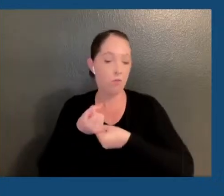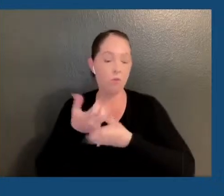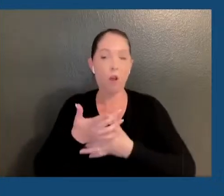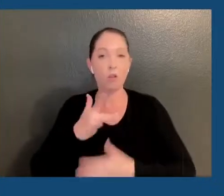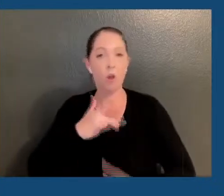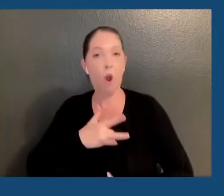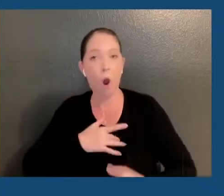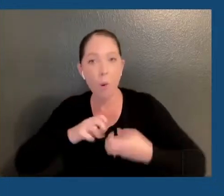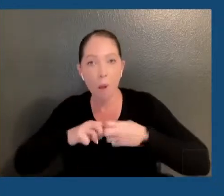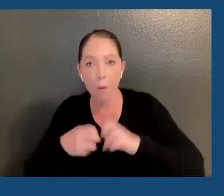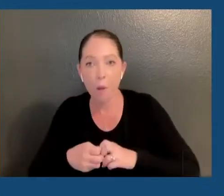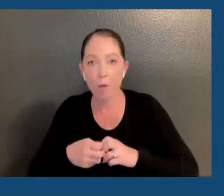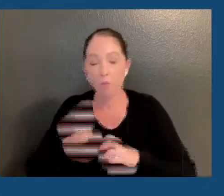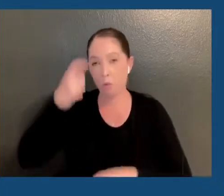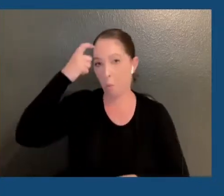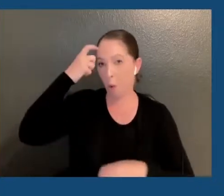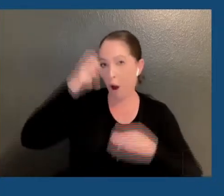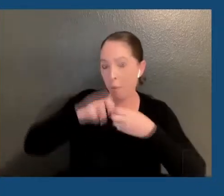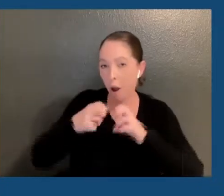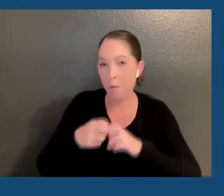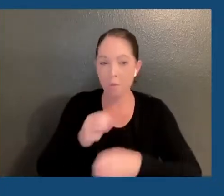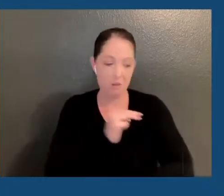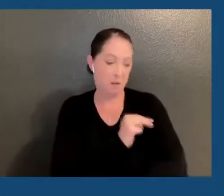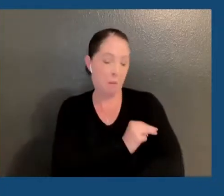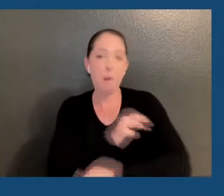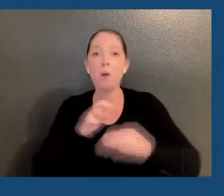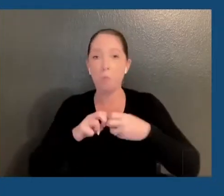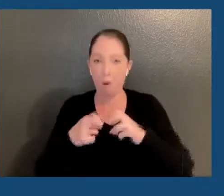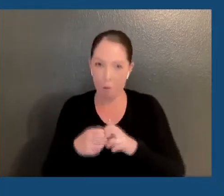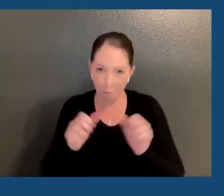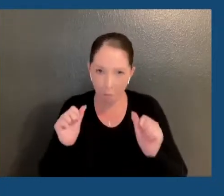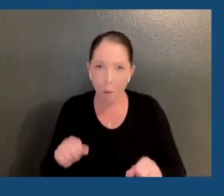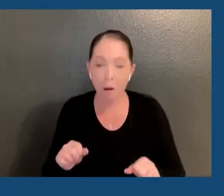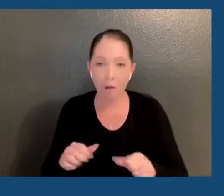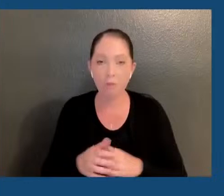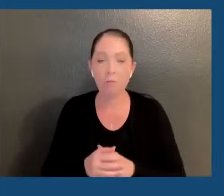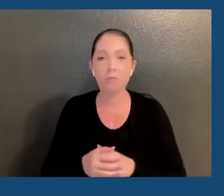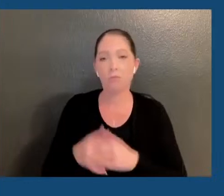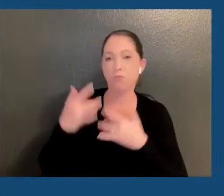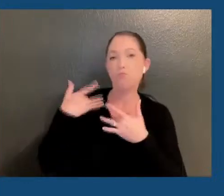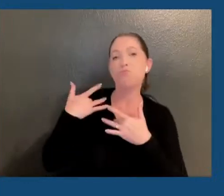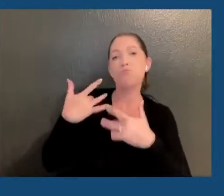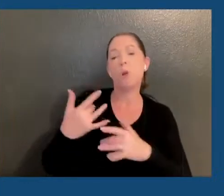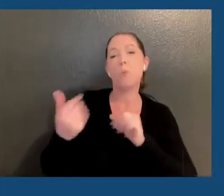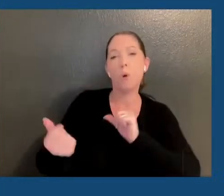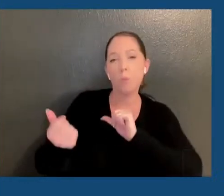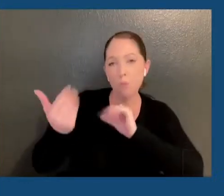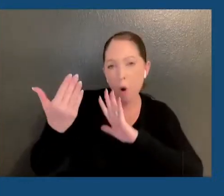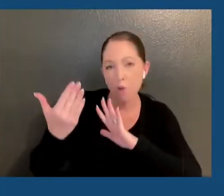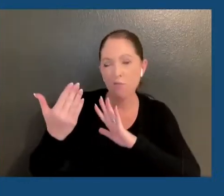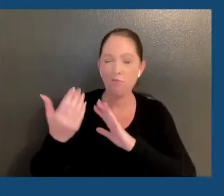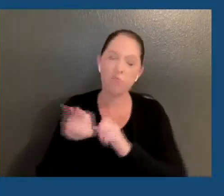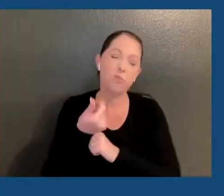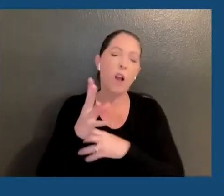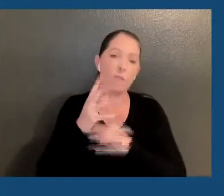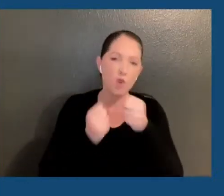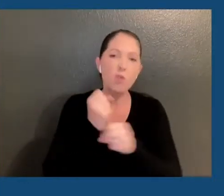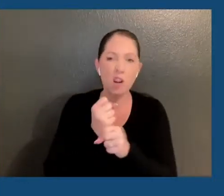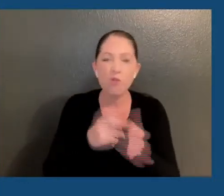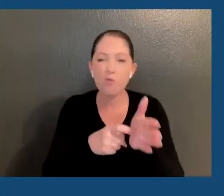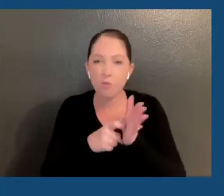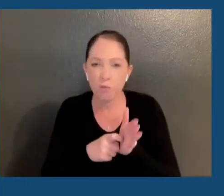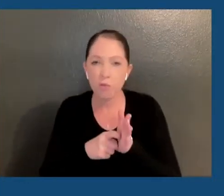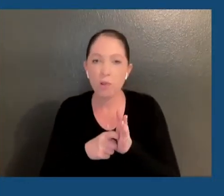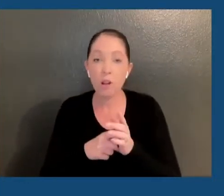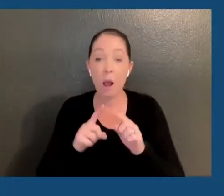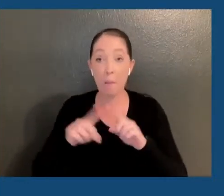muscle. So traditional approaches to study some of these interactions will take several years. With simulations like